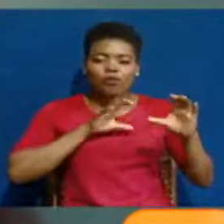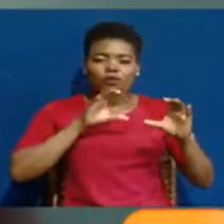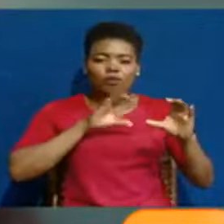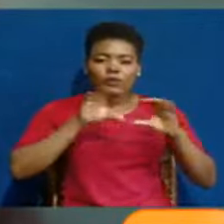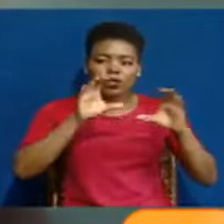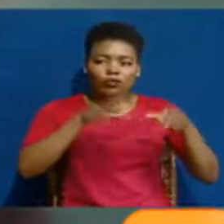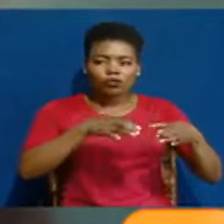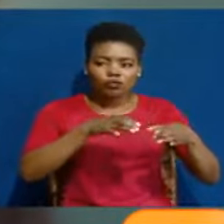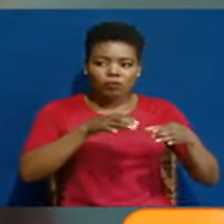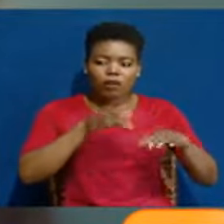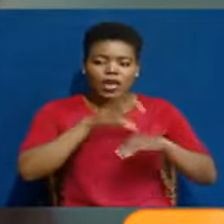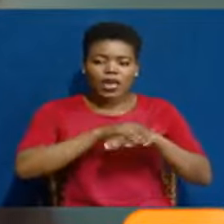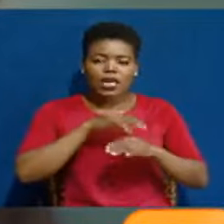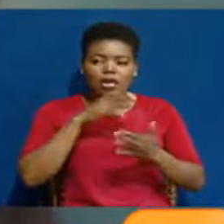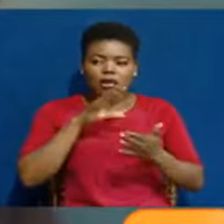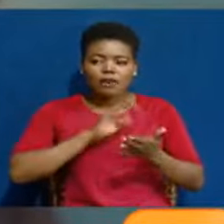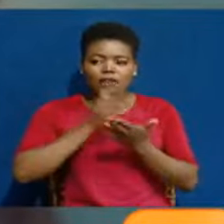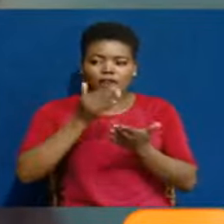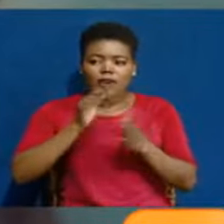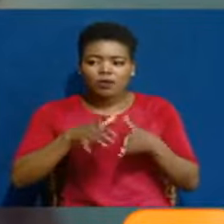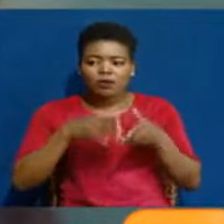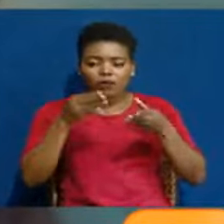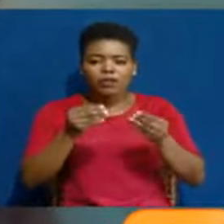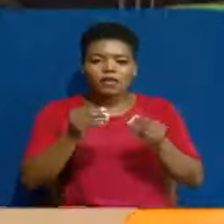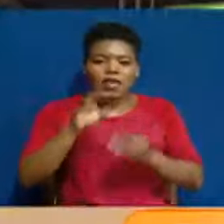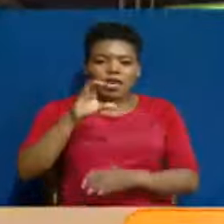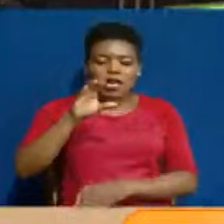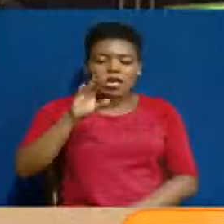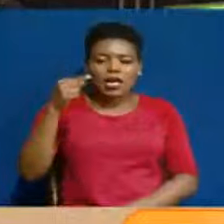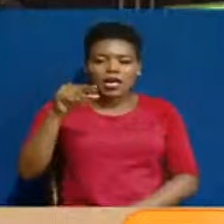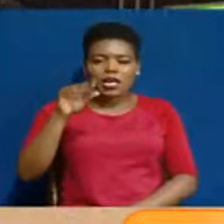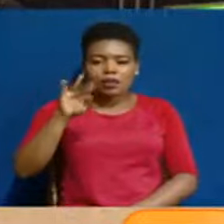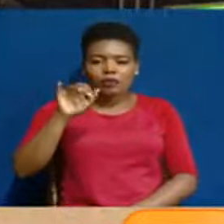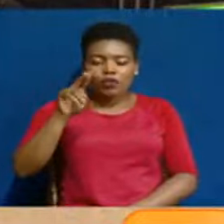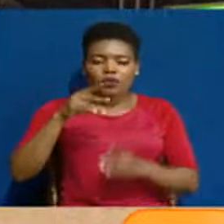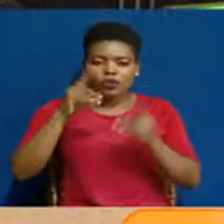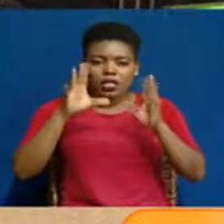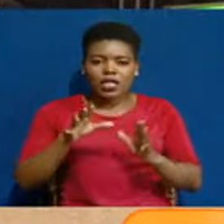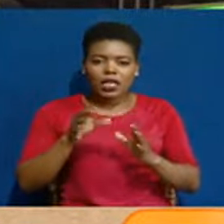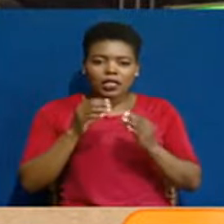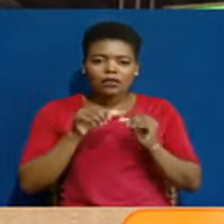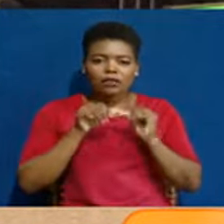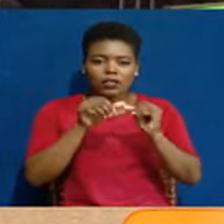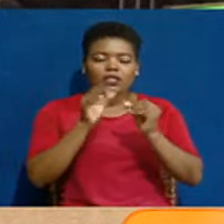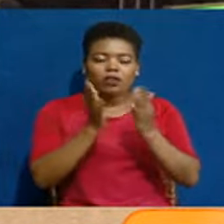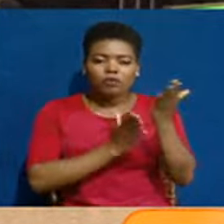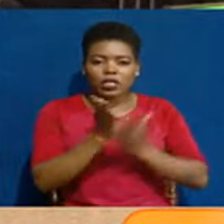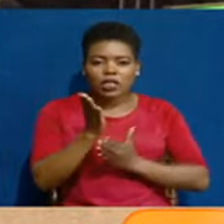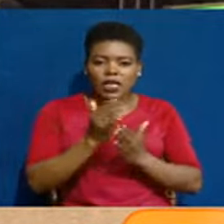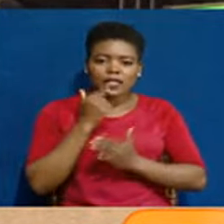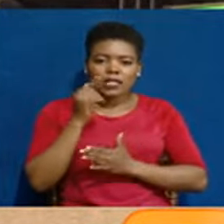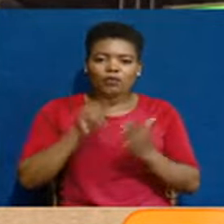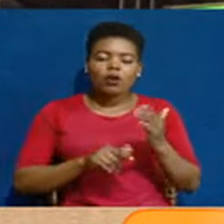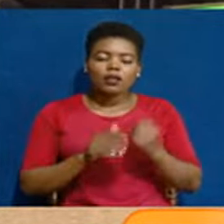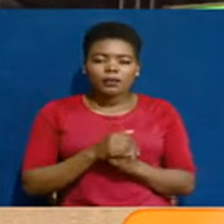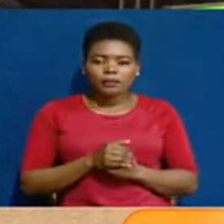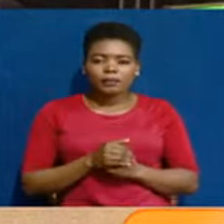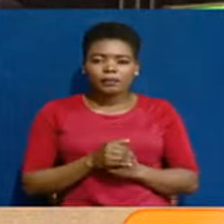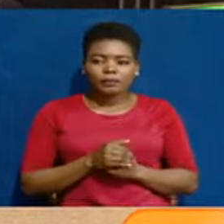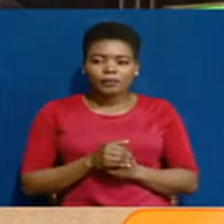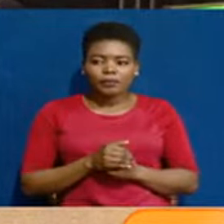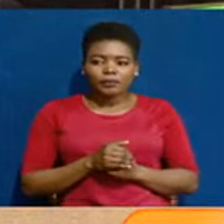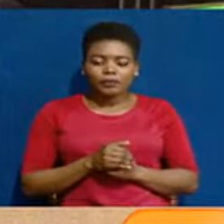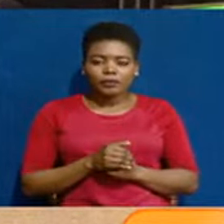for funding through the issuance of a green bond, according to Safaricom Director of Sustainable Business and Social Impact, Karen